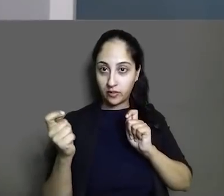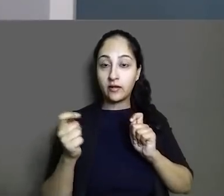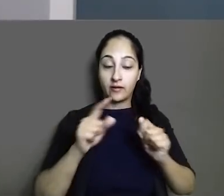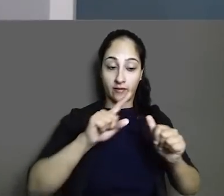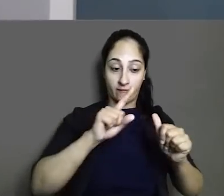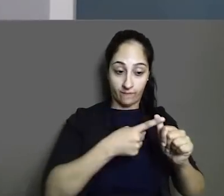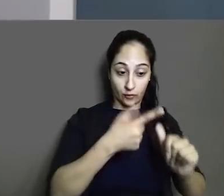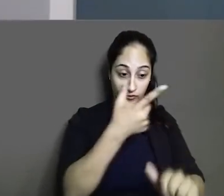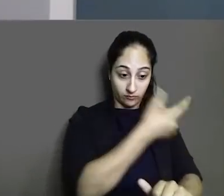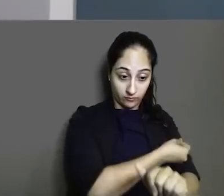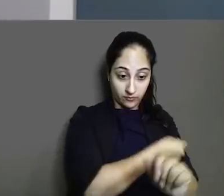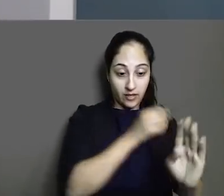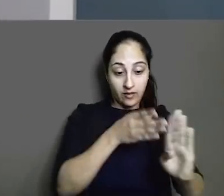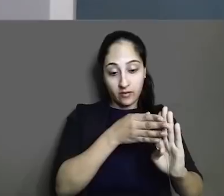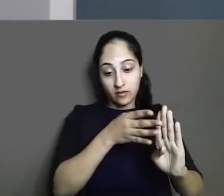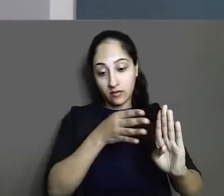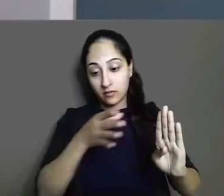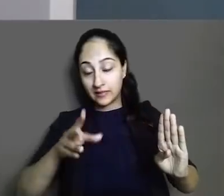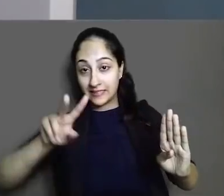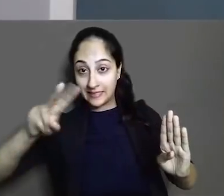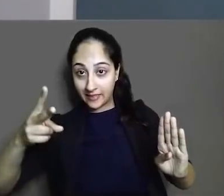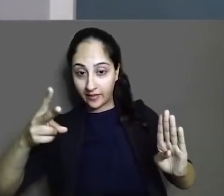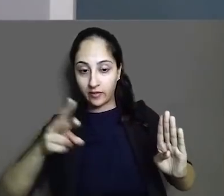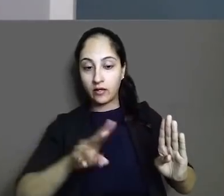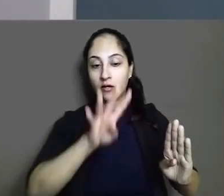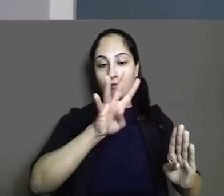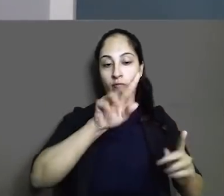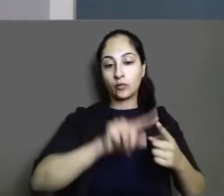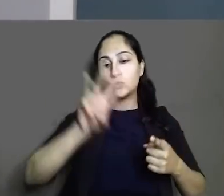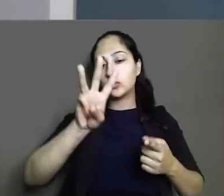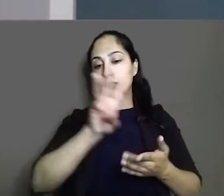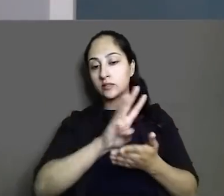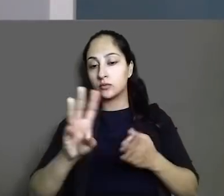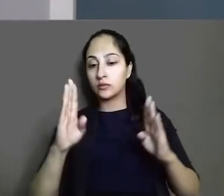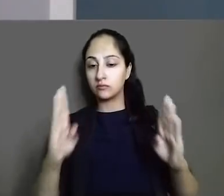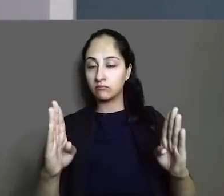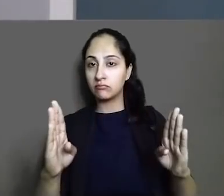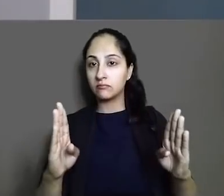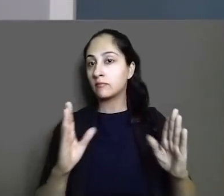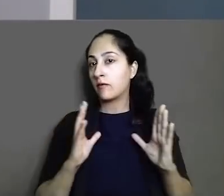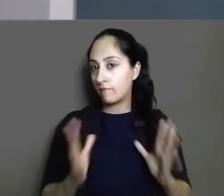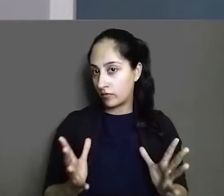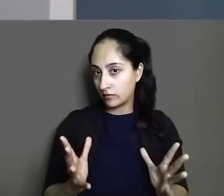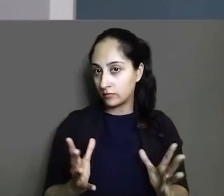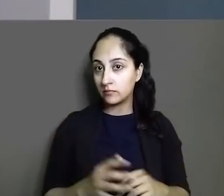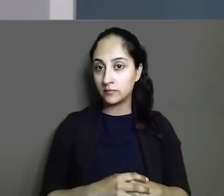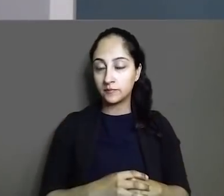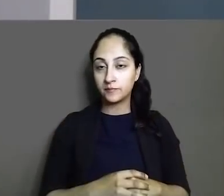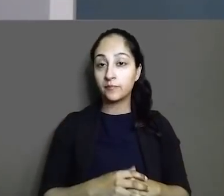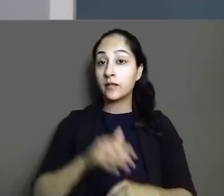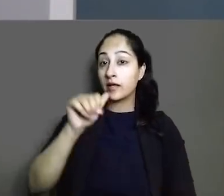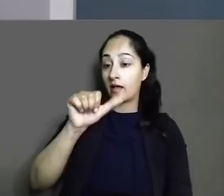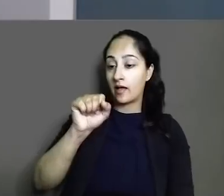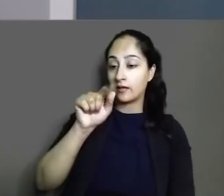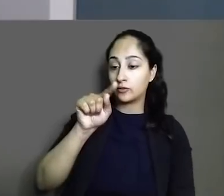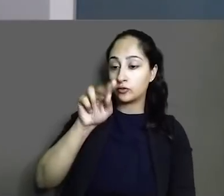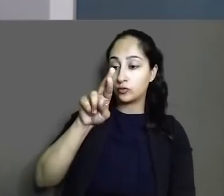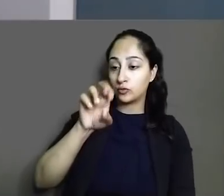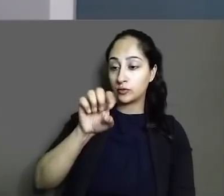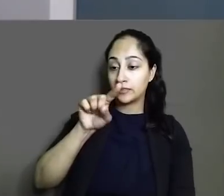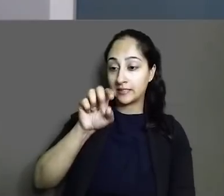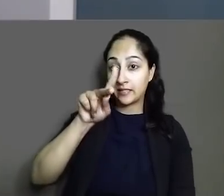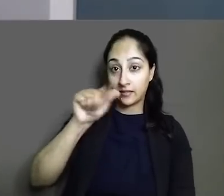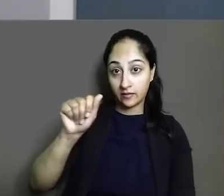wait 12 weeks between your first and second dose of the AstraZeneca vaccine, especially when the vaccine supply is limited.